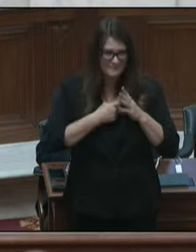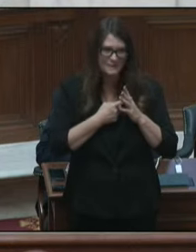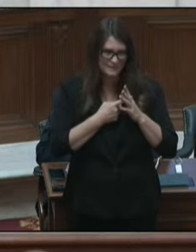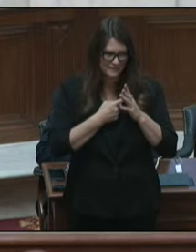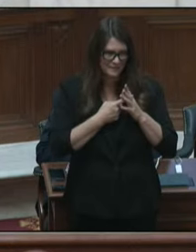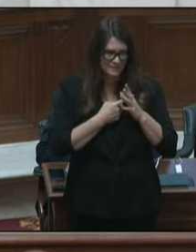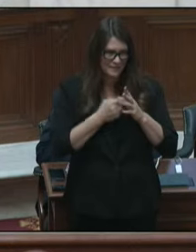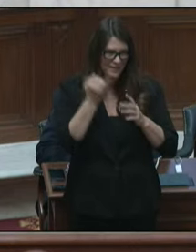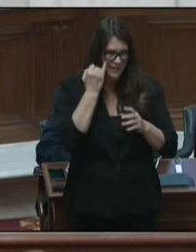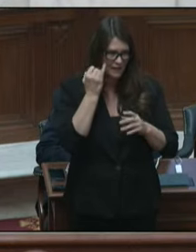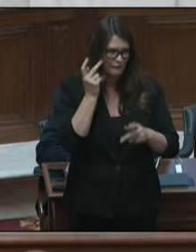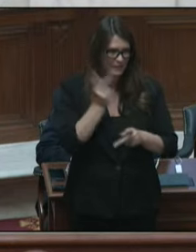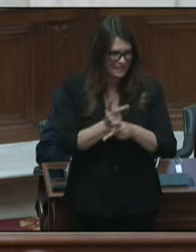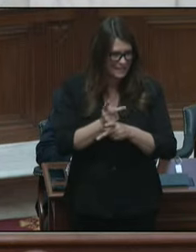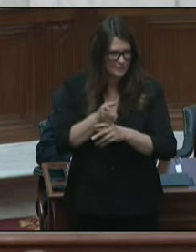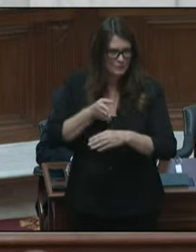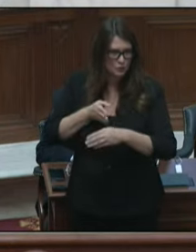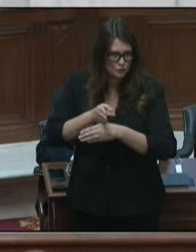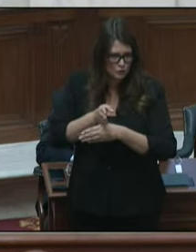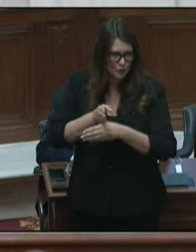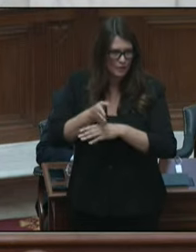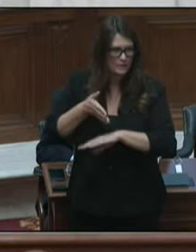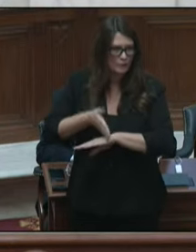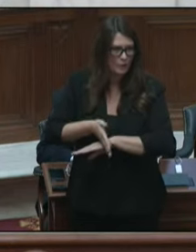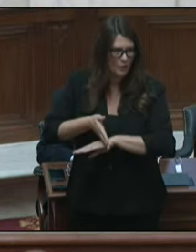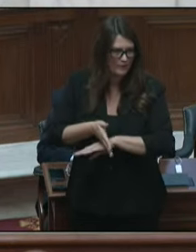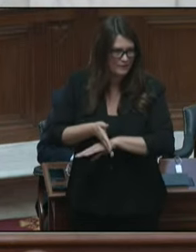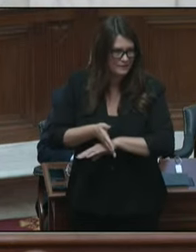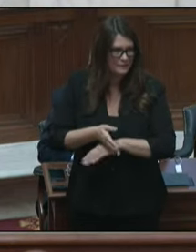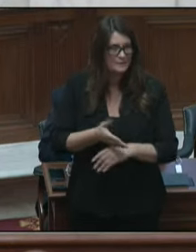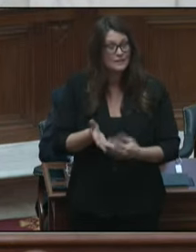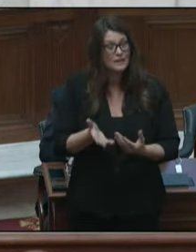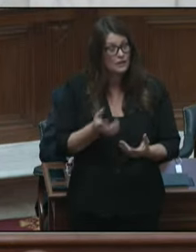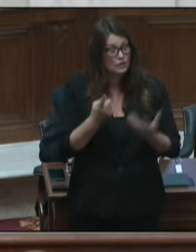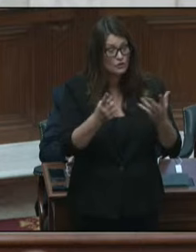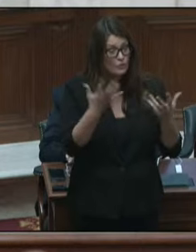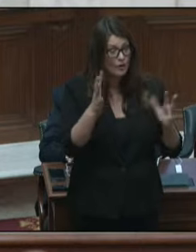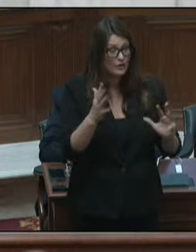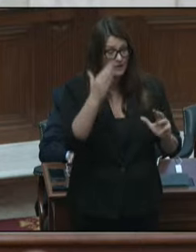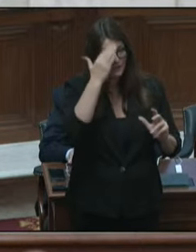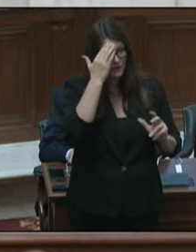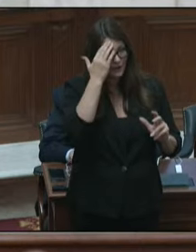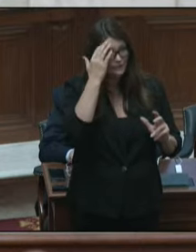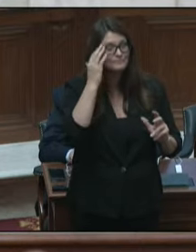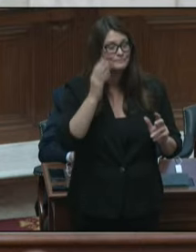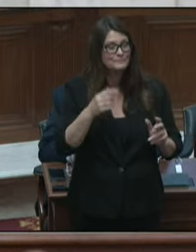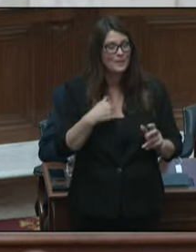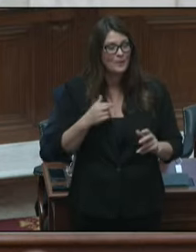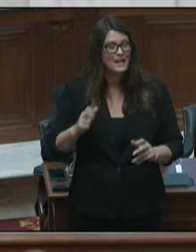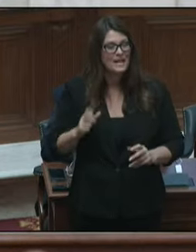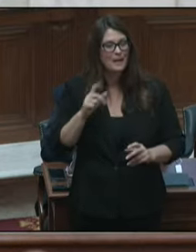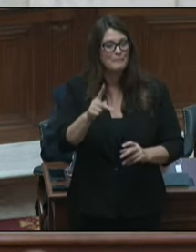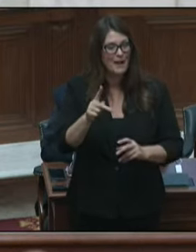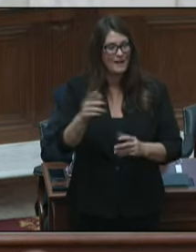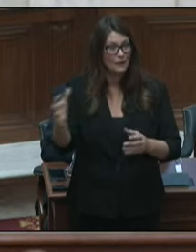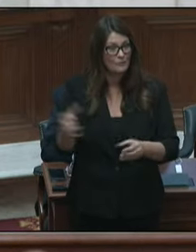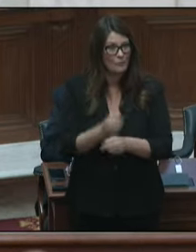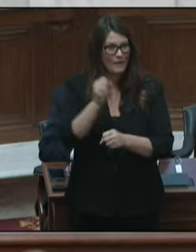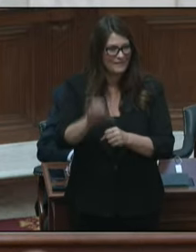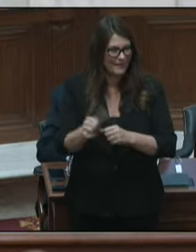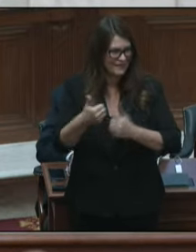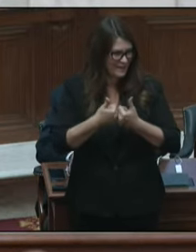we'd just keep sawing the wood. As you already know, we came back and won that